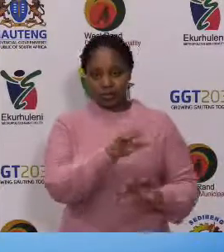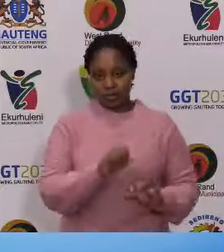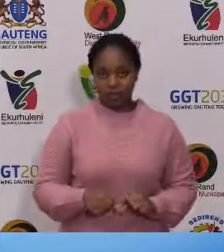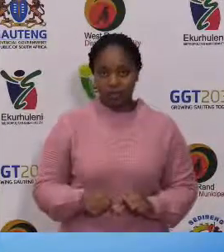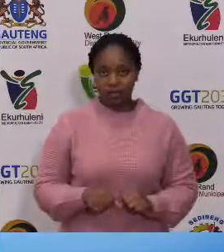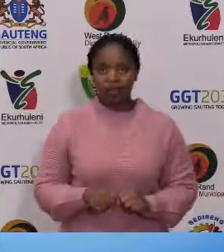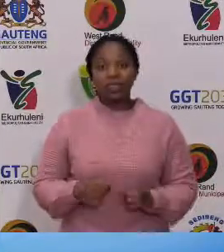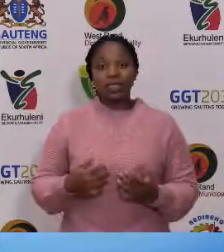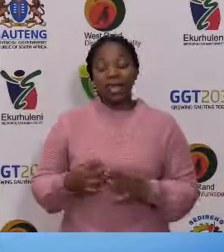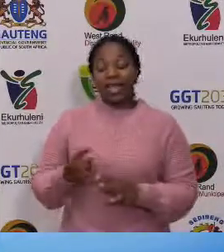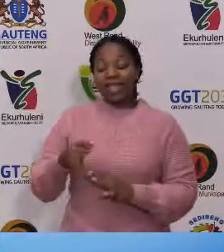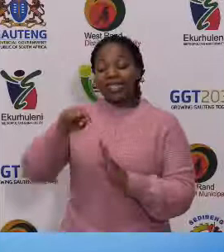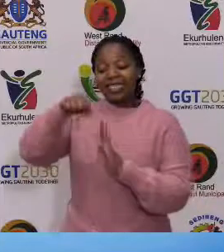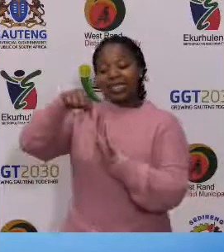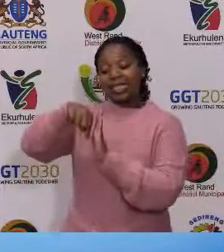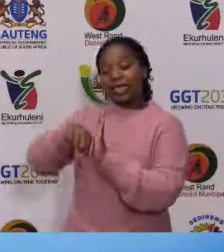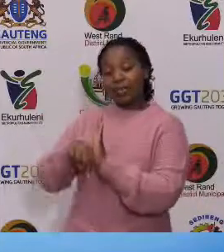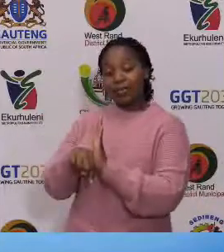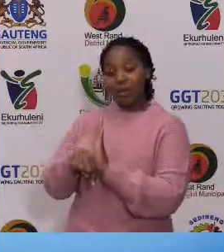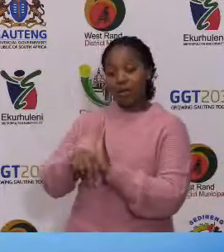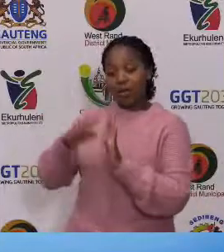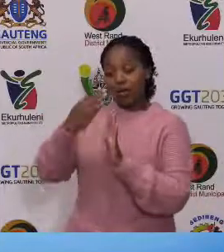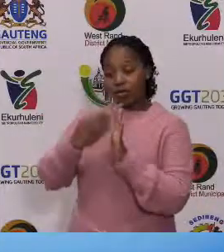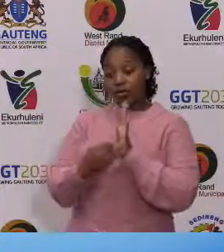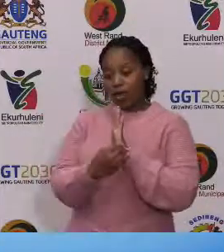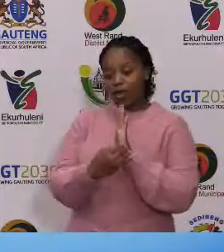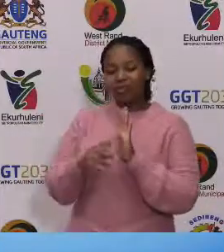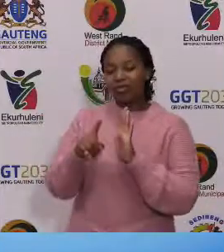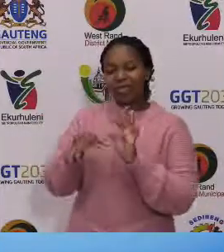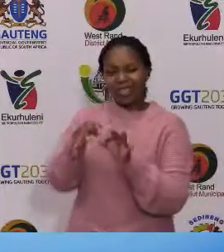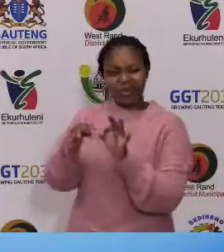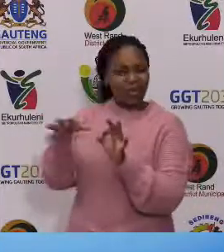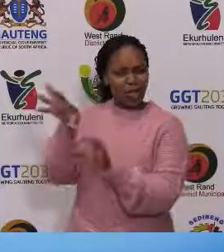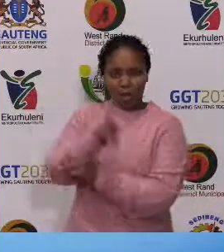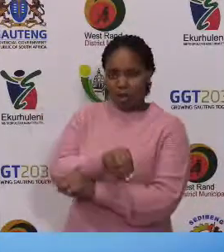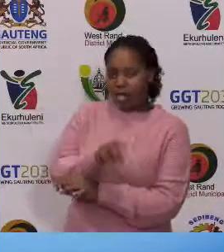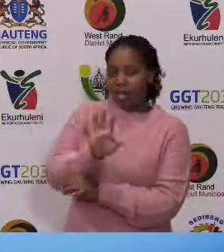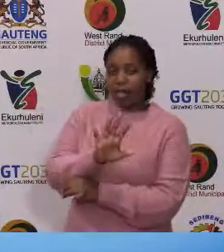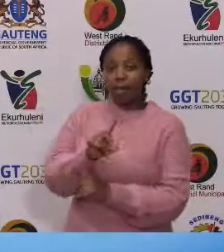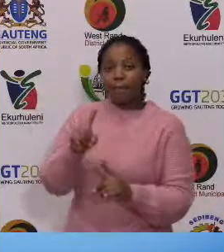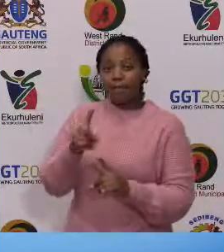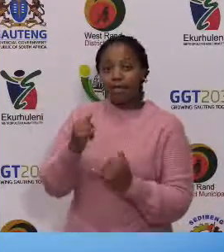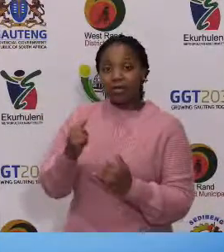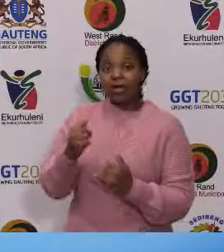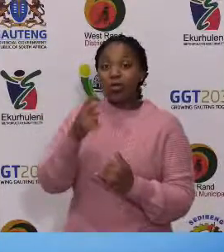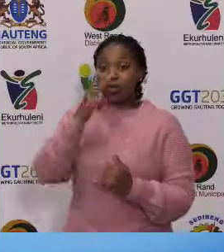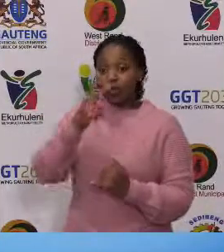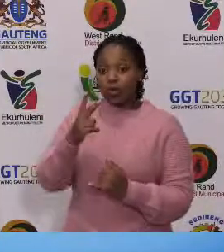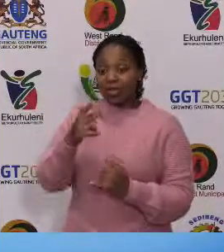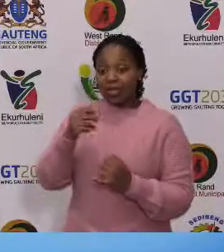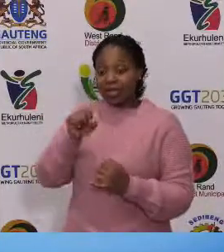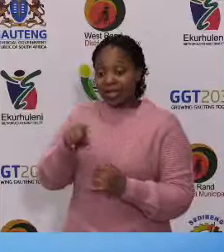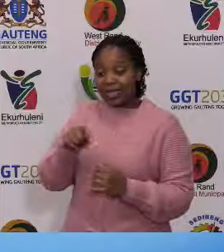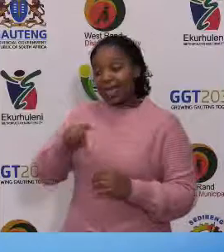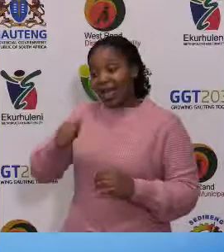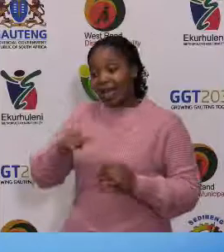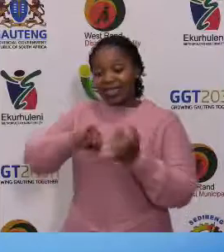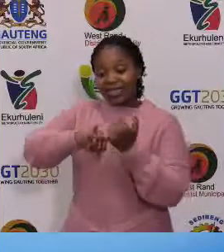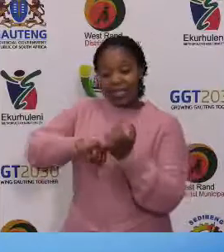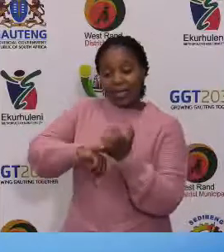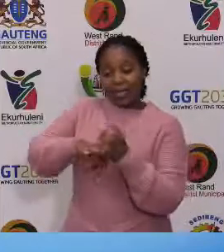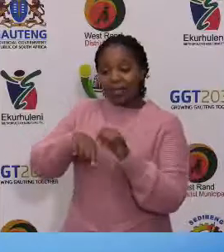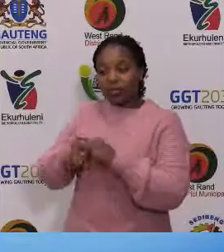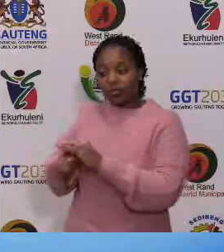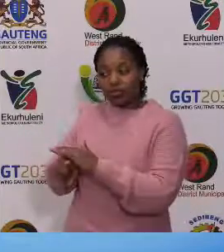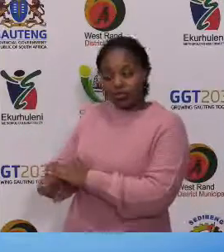look deeper in those graphs. I'm not going to go through all of them. There's a lot of graphs there, but we look now deep in terms of sub-districts. We build risk